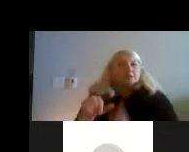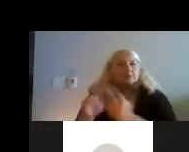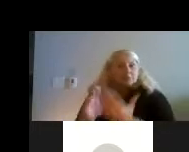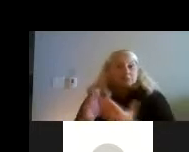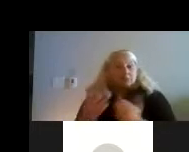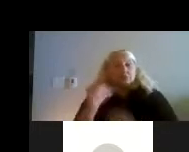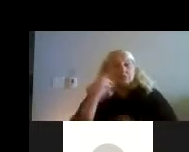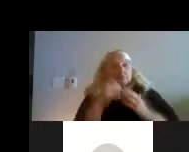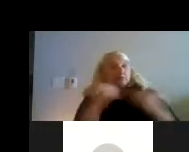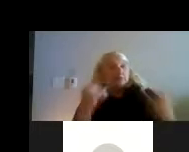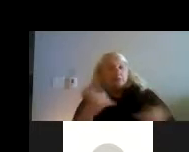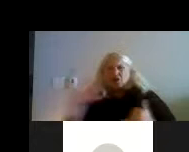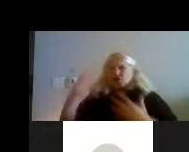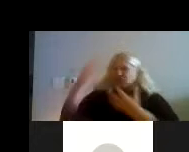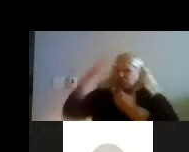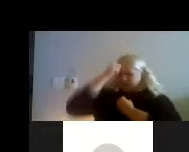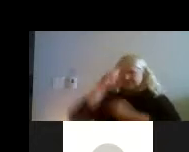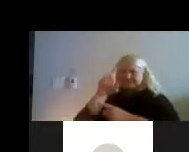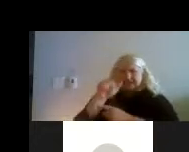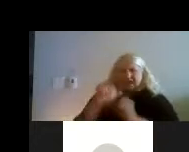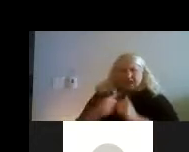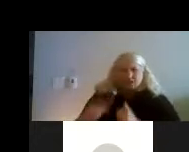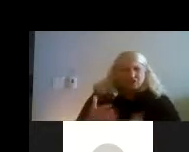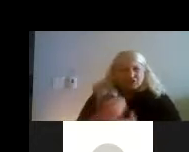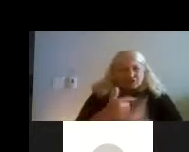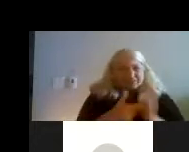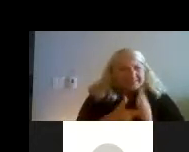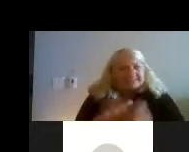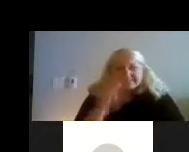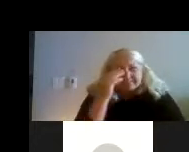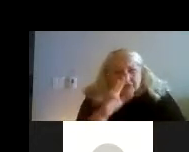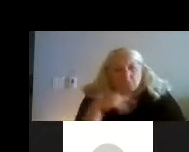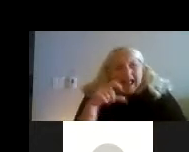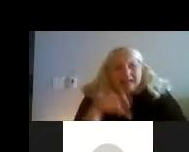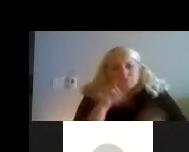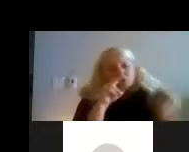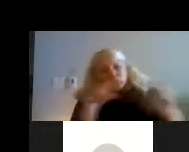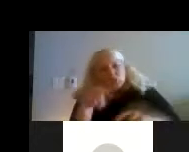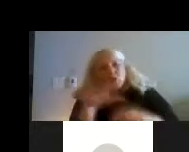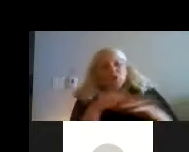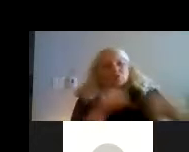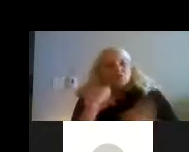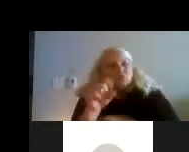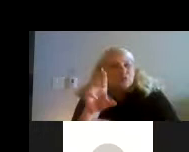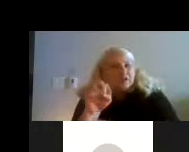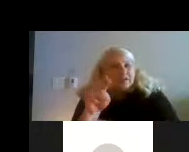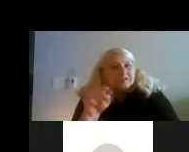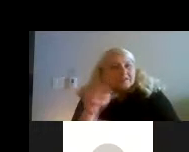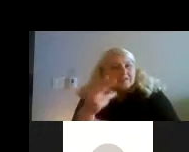how this is urgently required, this means that we have to outline strengths. We have to start looking